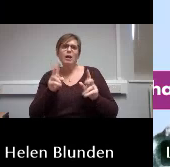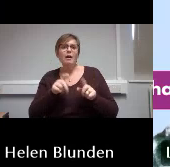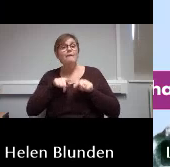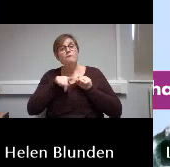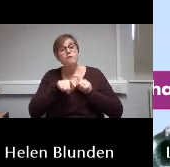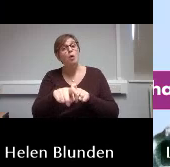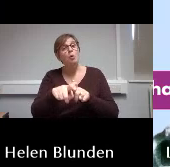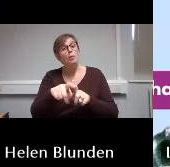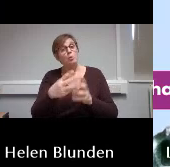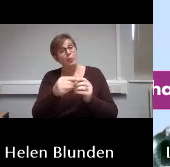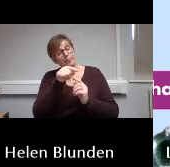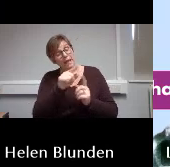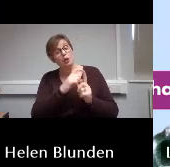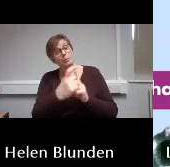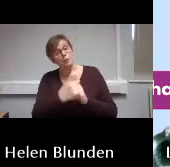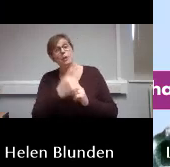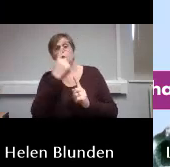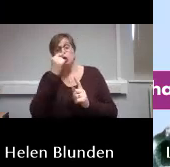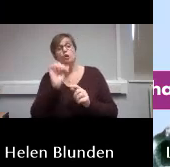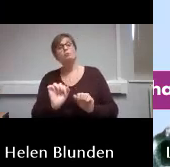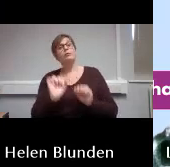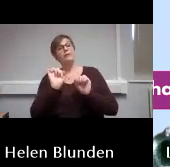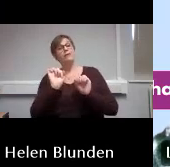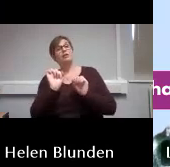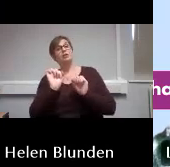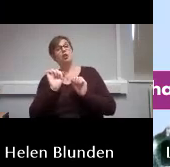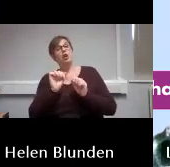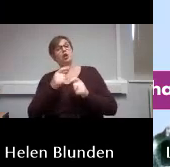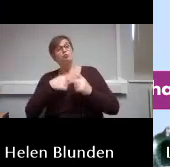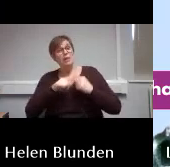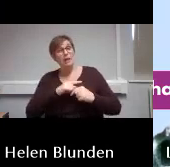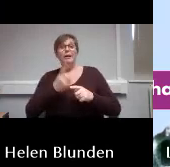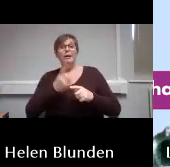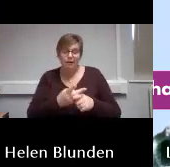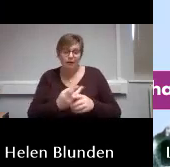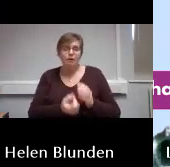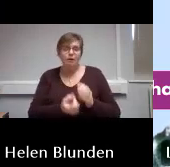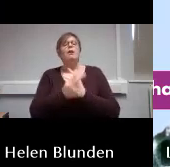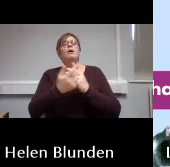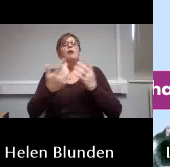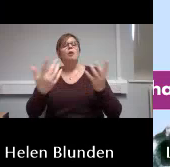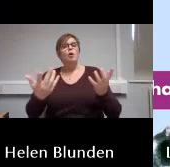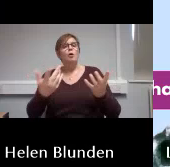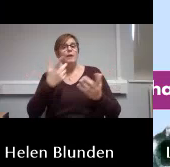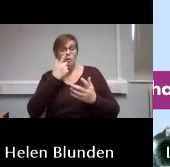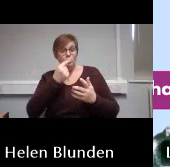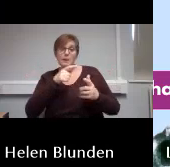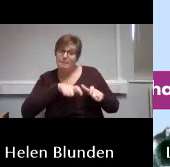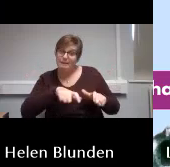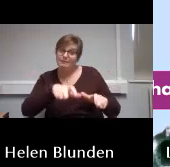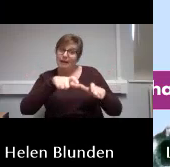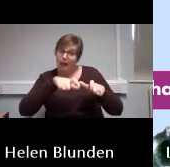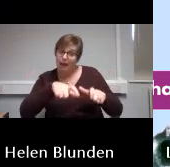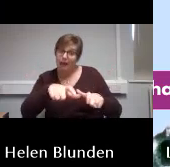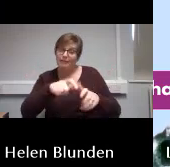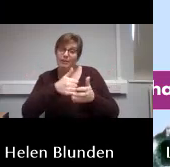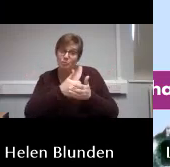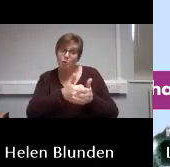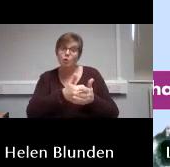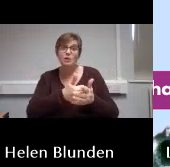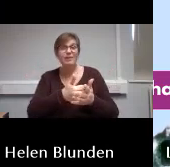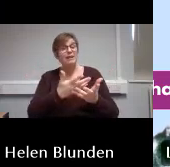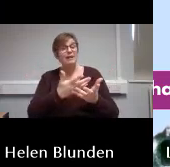community, it might prevent a relapse, or it might maintain that support and maintain that intervention